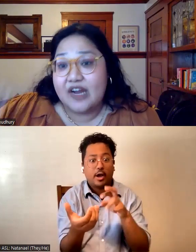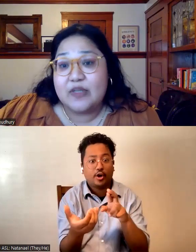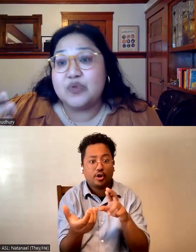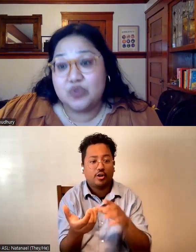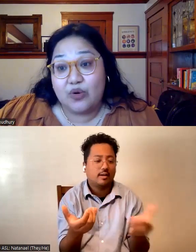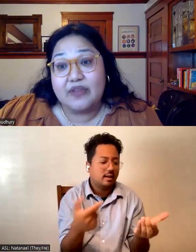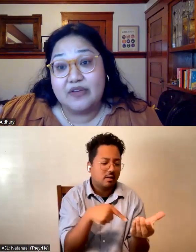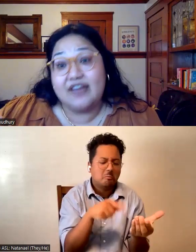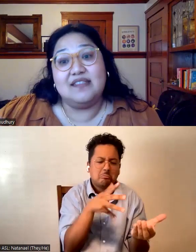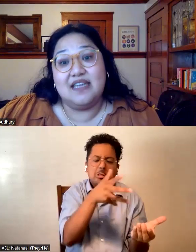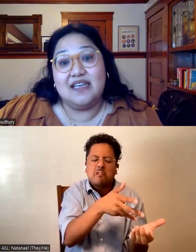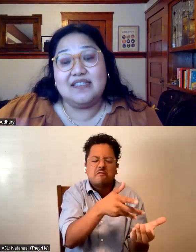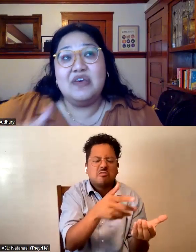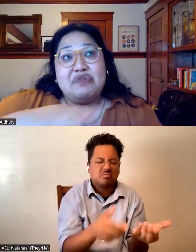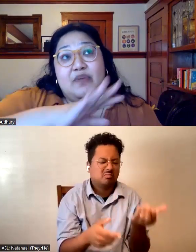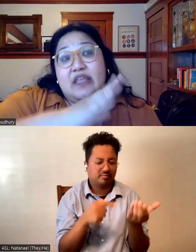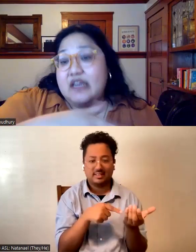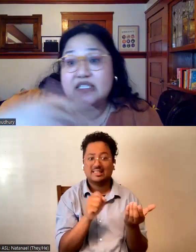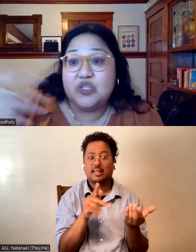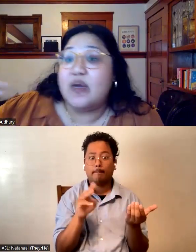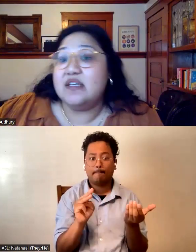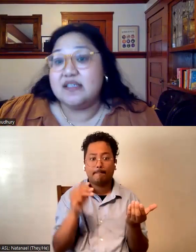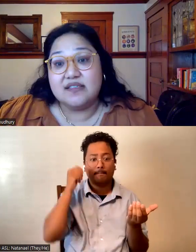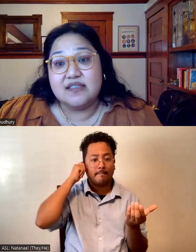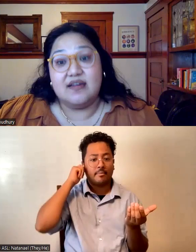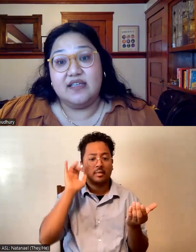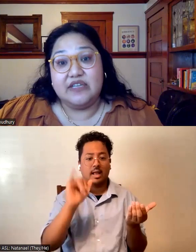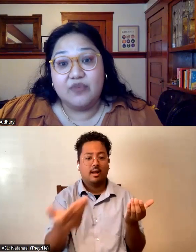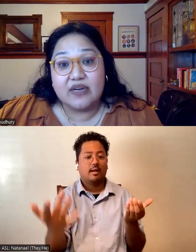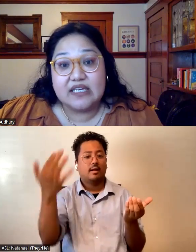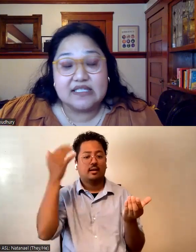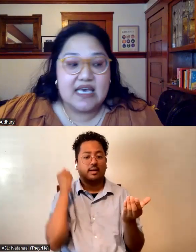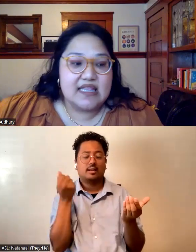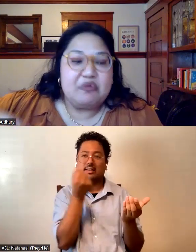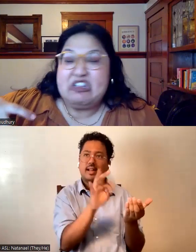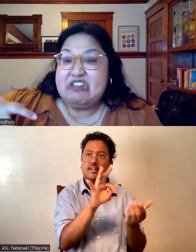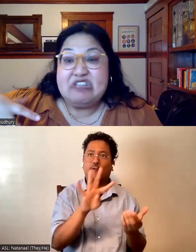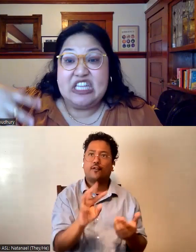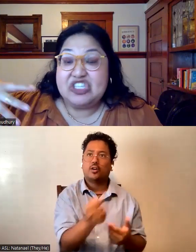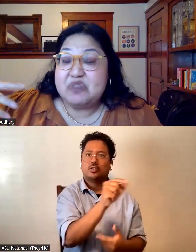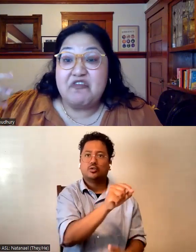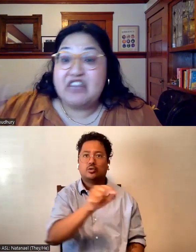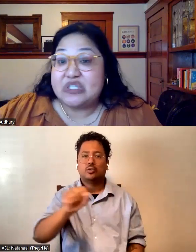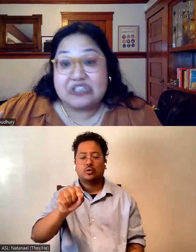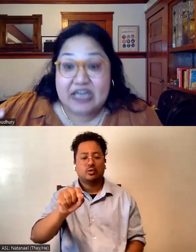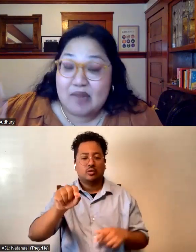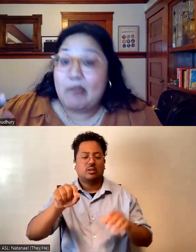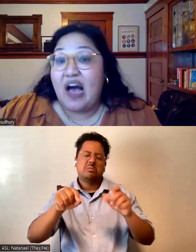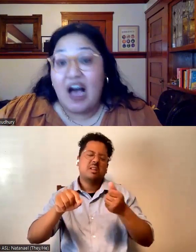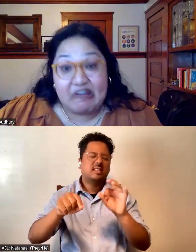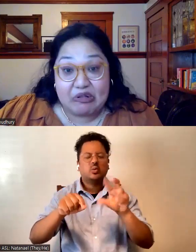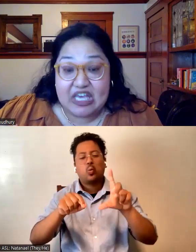an environmental sore in the United States from like the 1920s into the 1940s that would literally like just fester